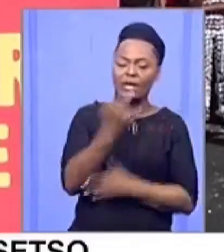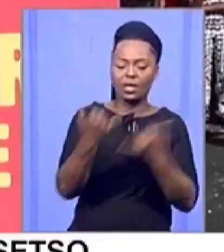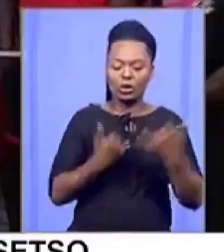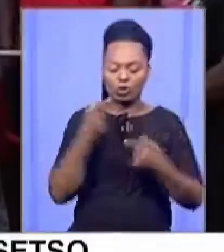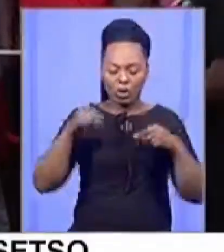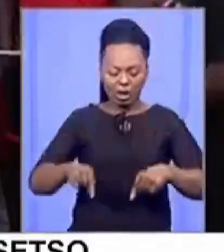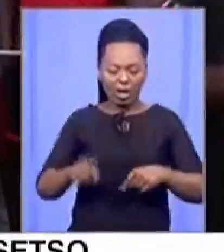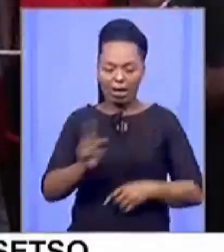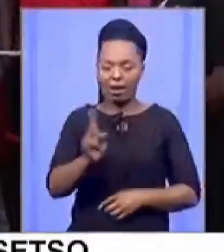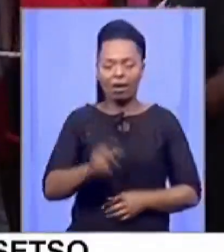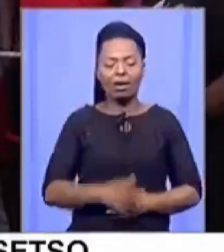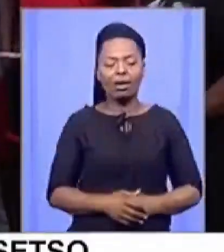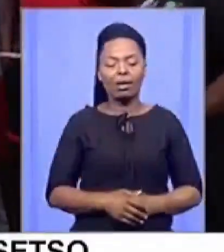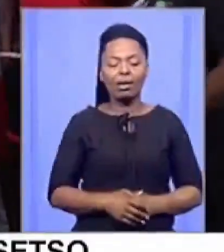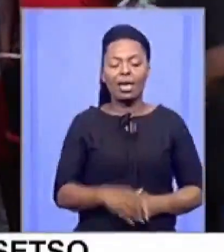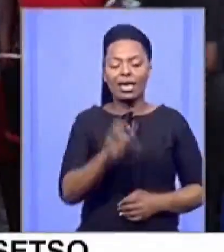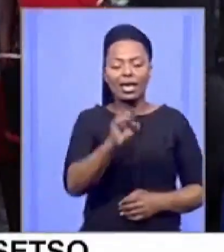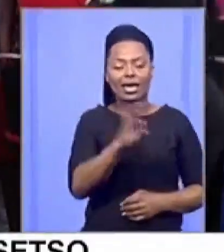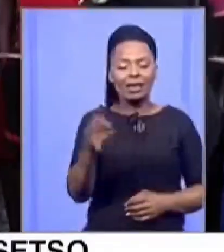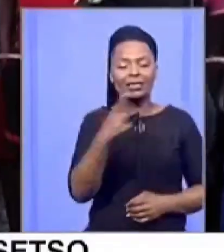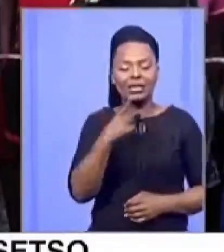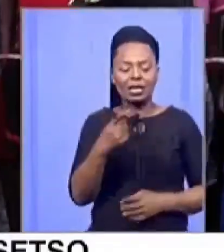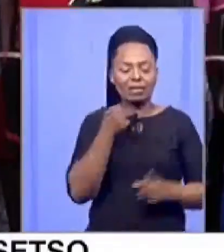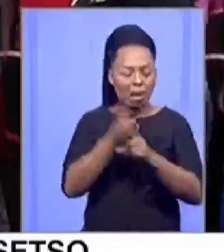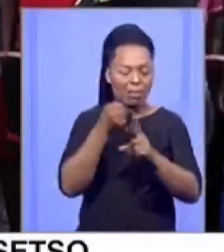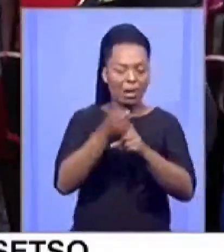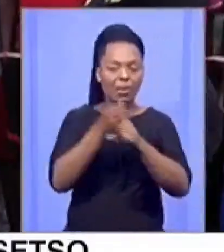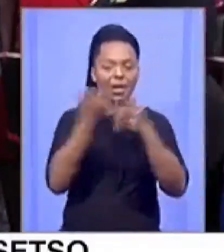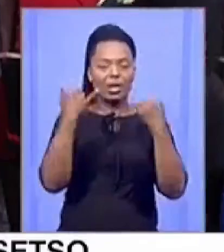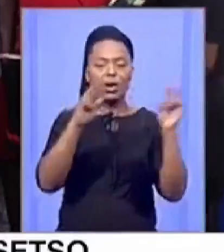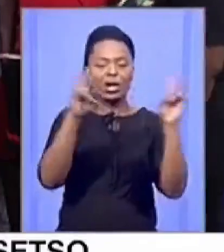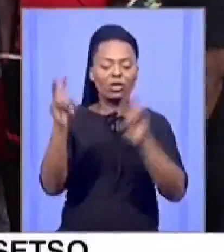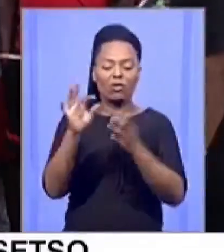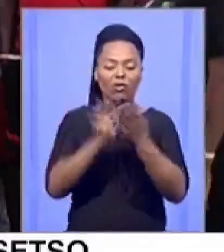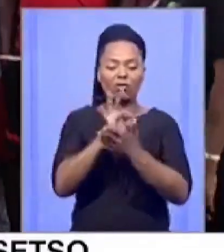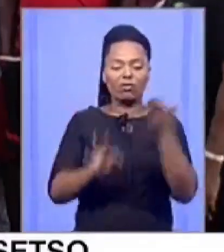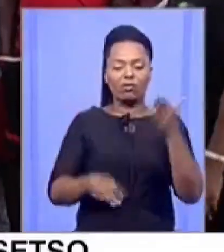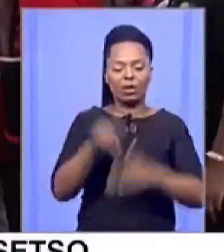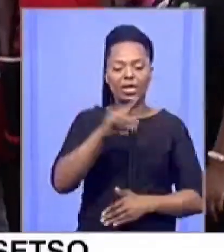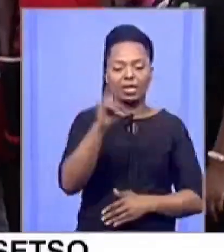our freedom. EFF e re tla sebetsa ka thata ho itukisetsa dikgetho tsa isao.